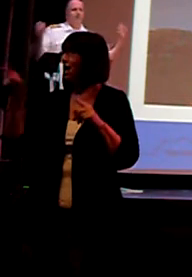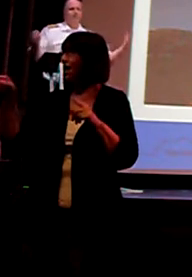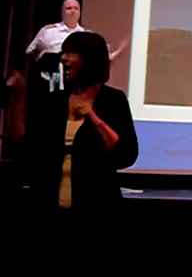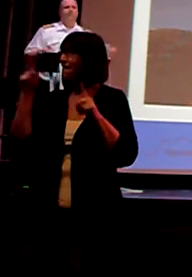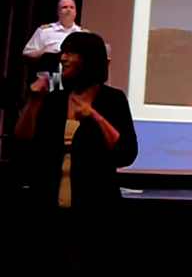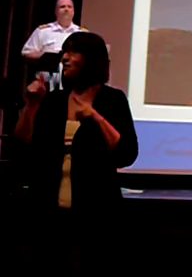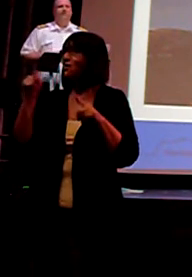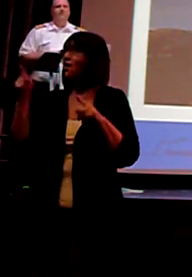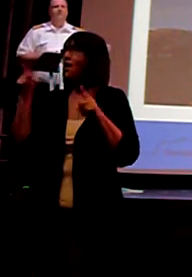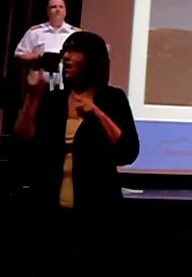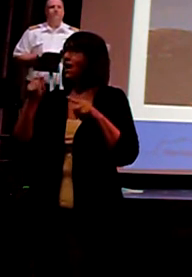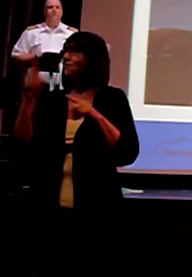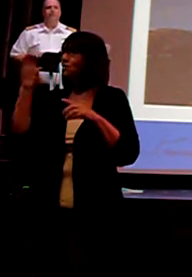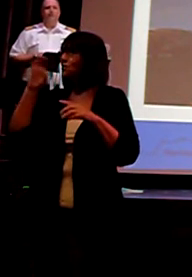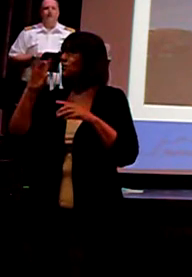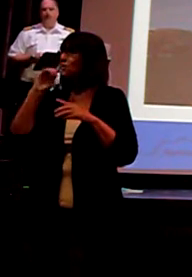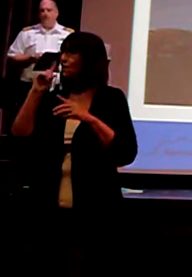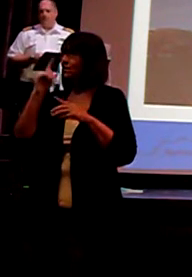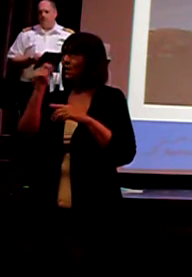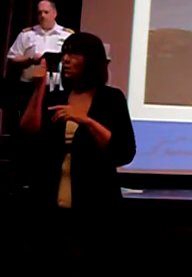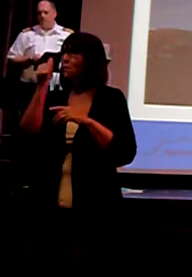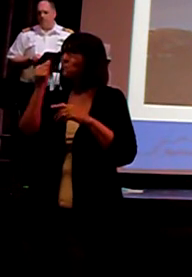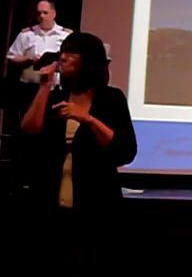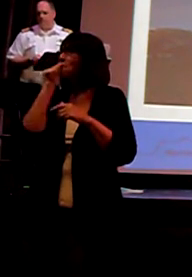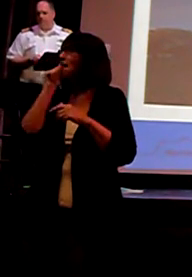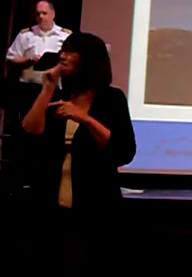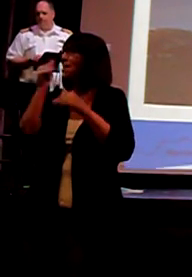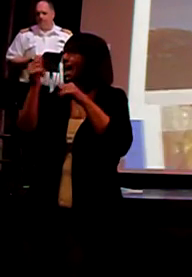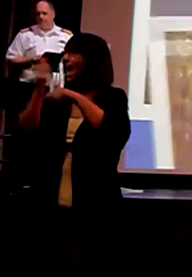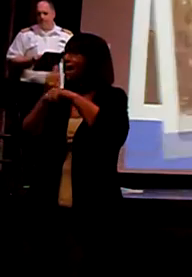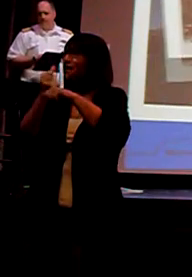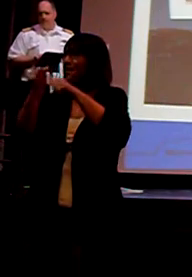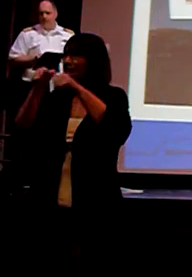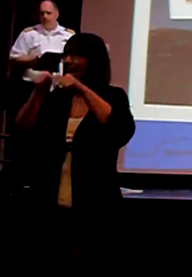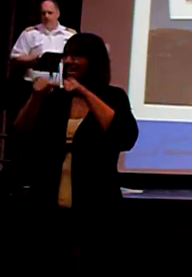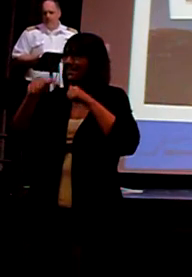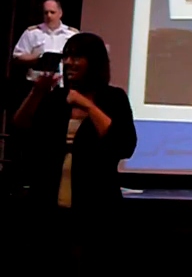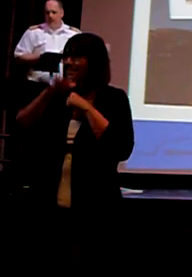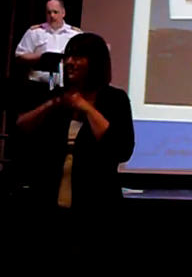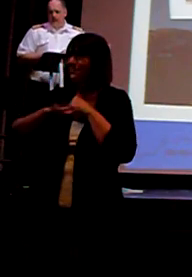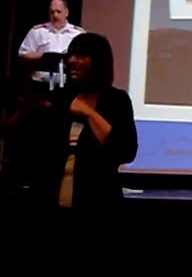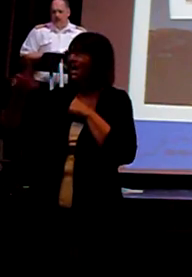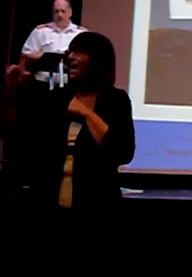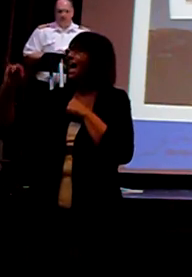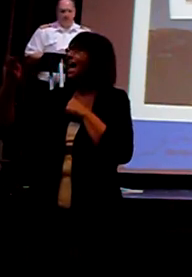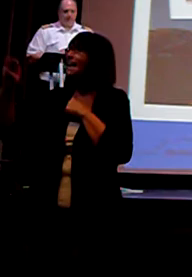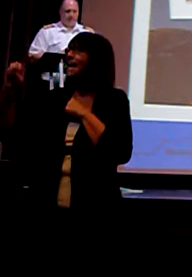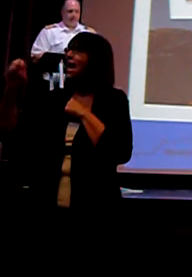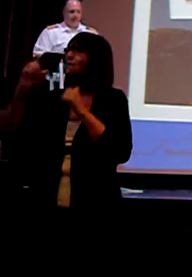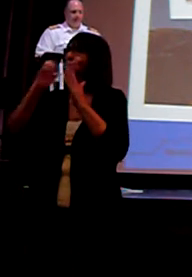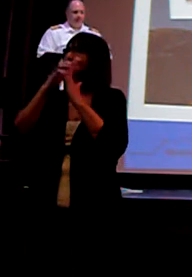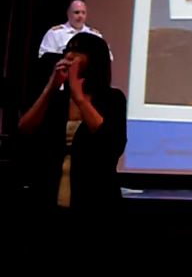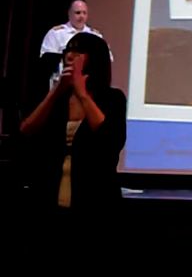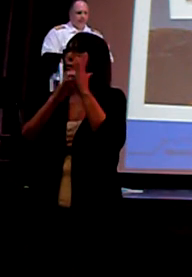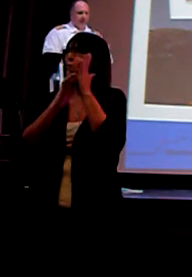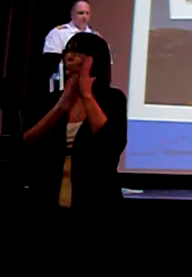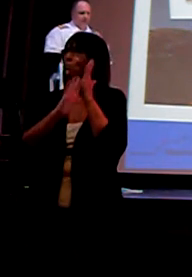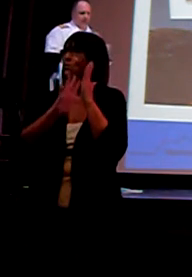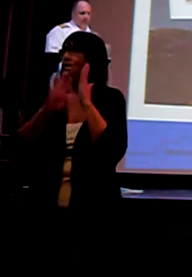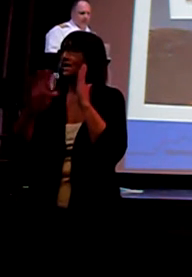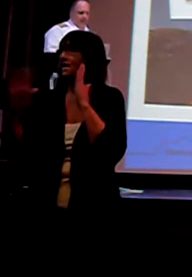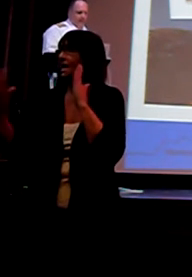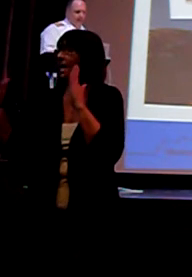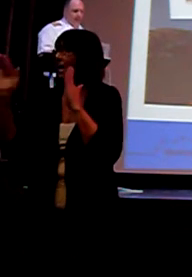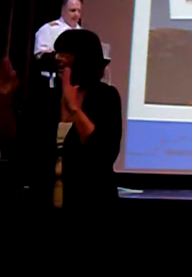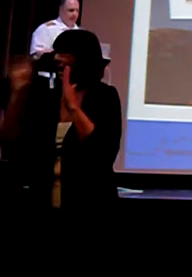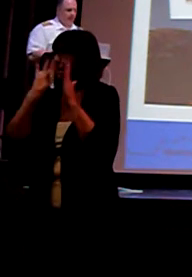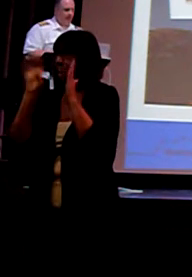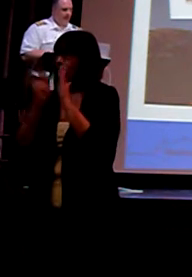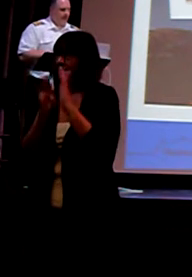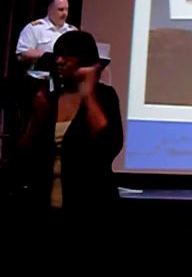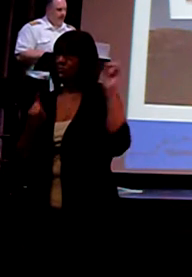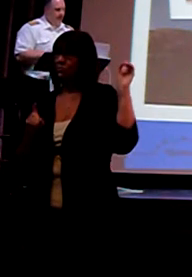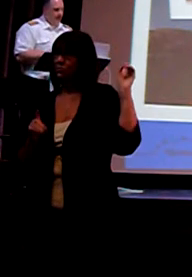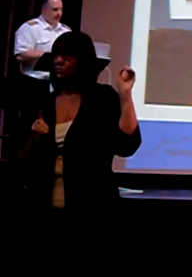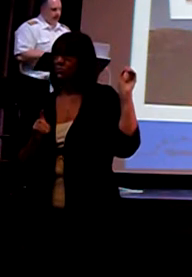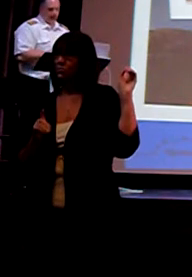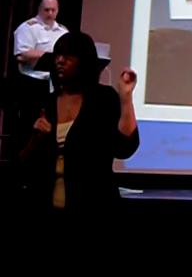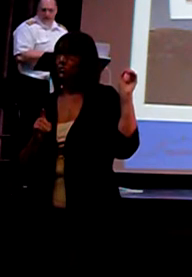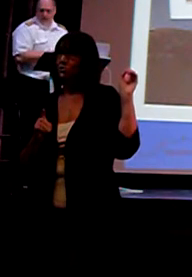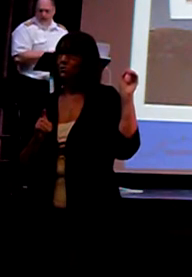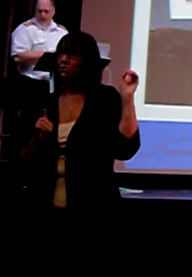you would find secluded areas all over. And this is a picture of